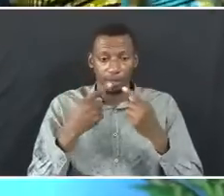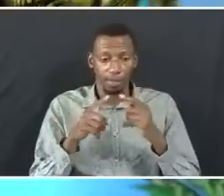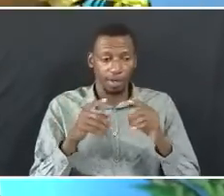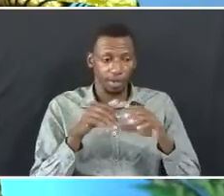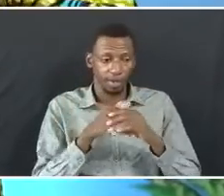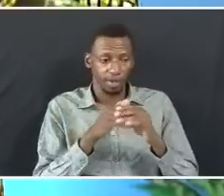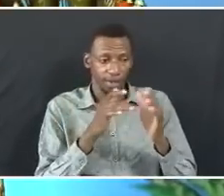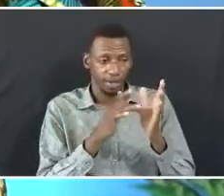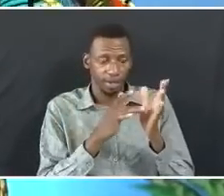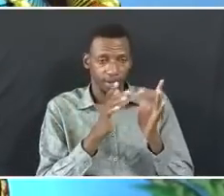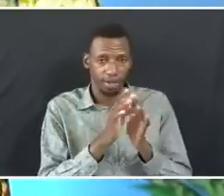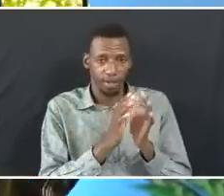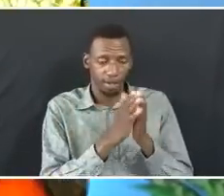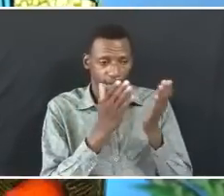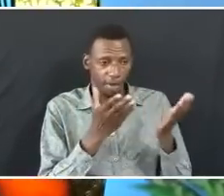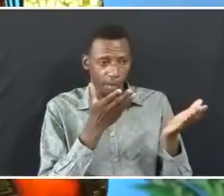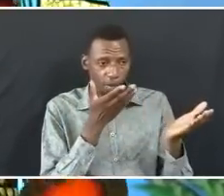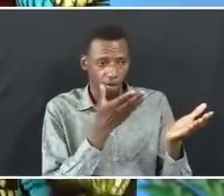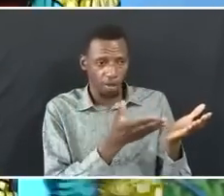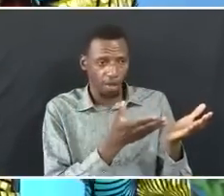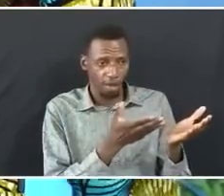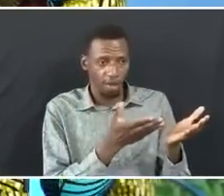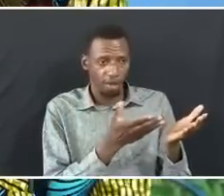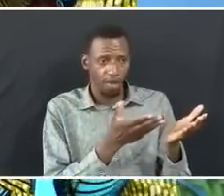it is still sin.